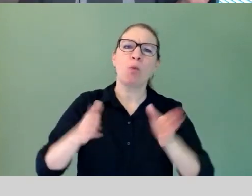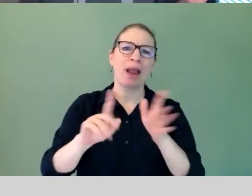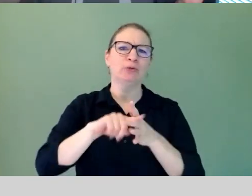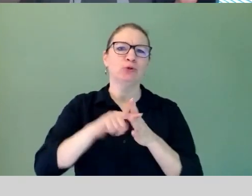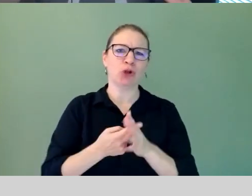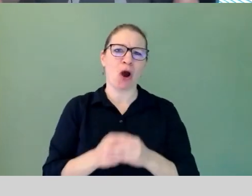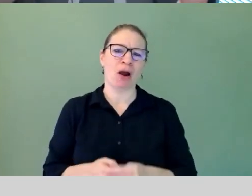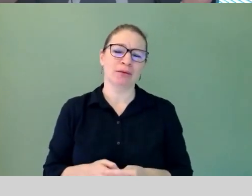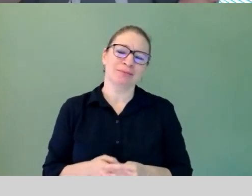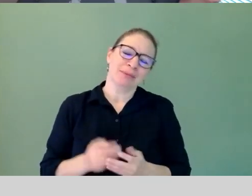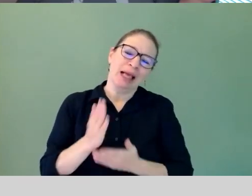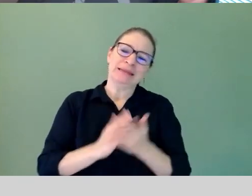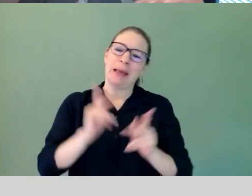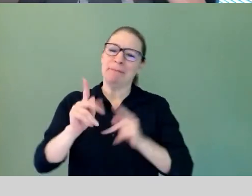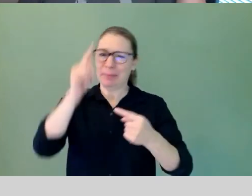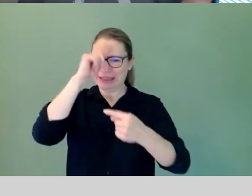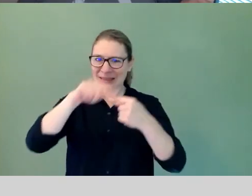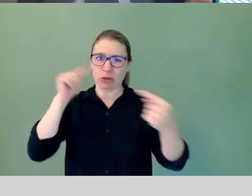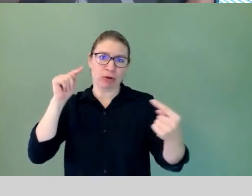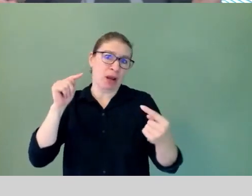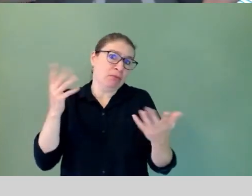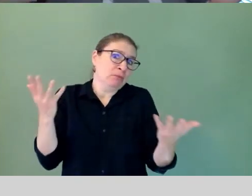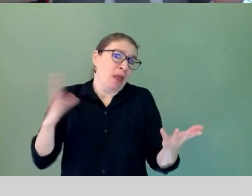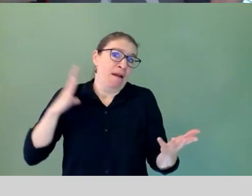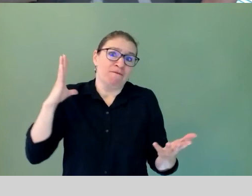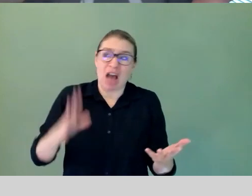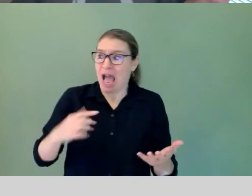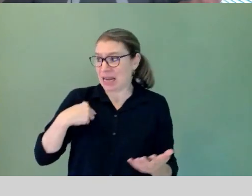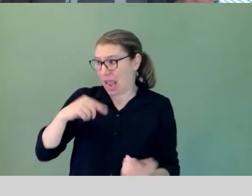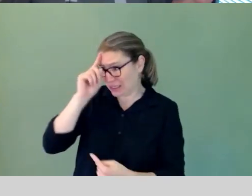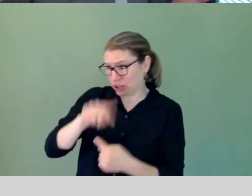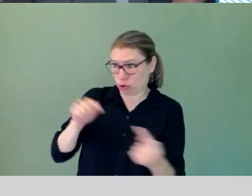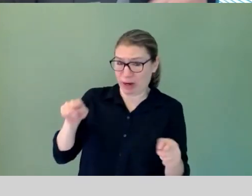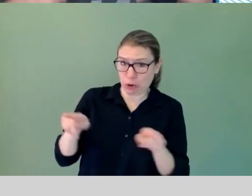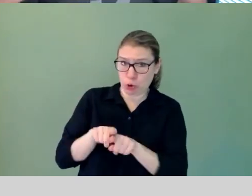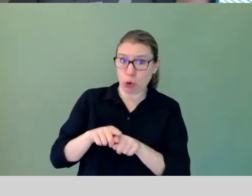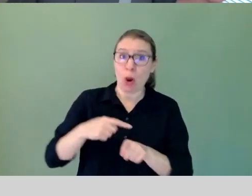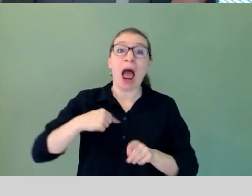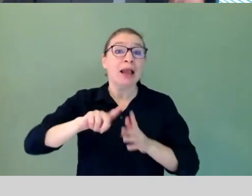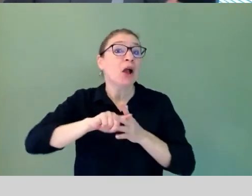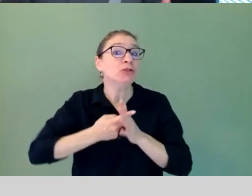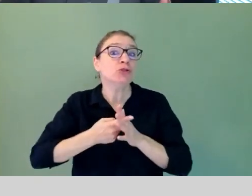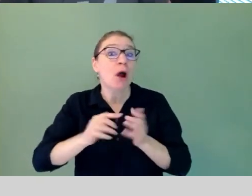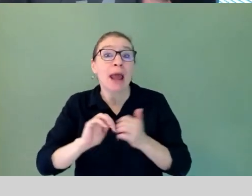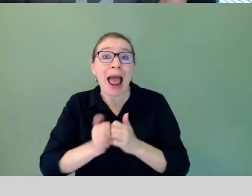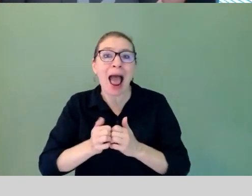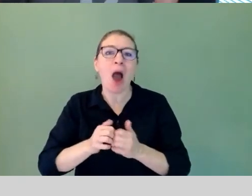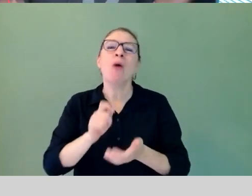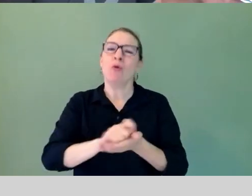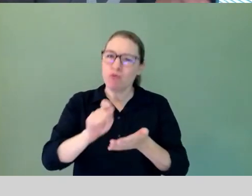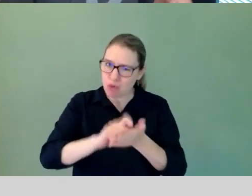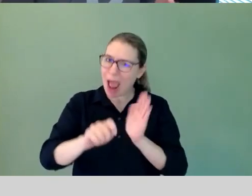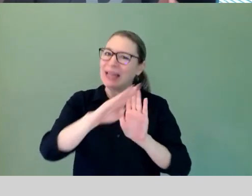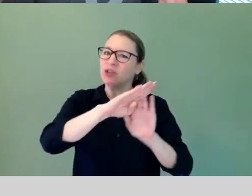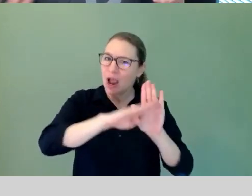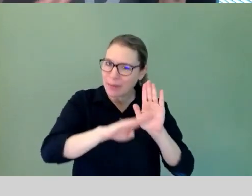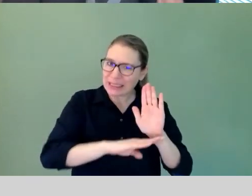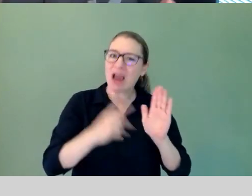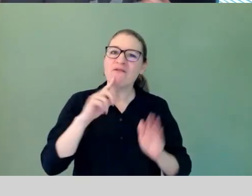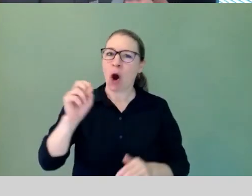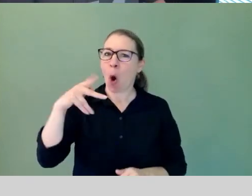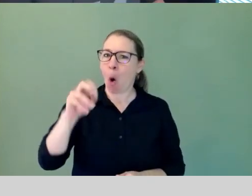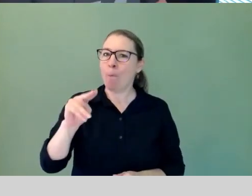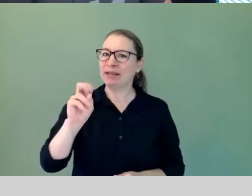people disagree, and I disagree with them because that's where I started. I got my start in contributing to open source by writing some documentation. It's a great place to start. It helps